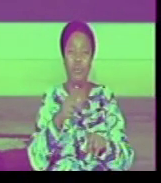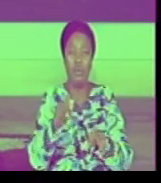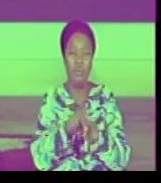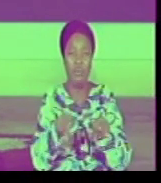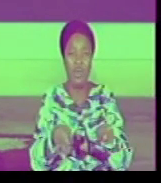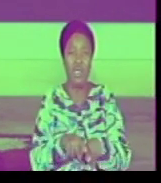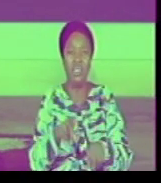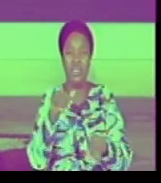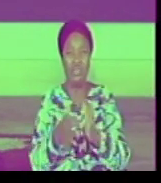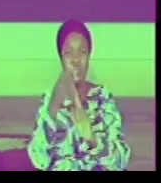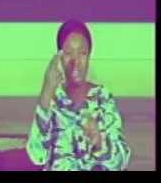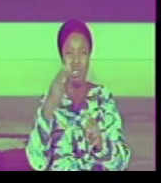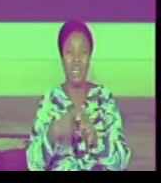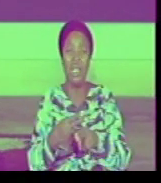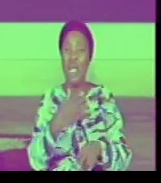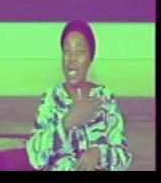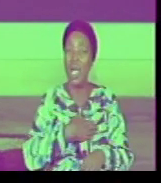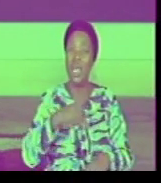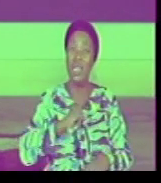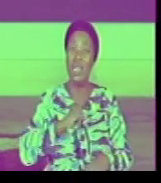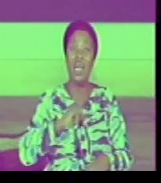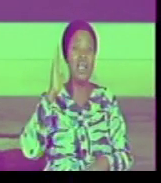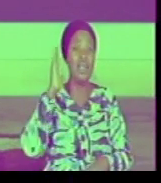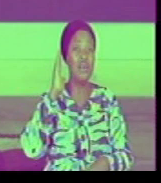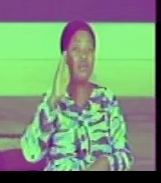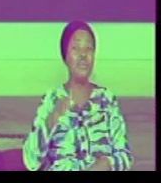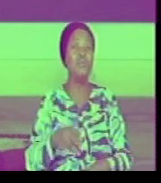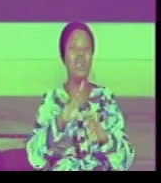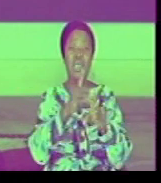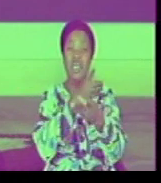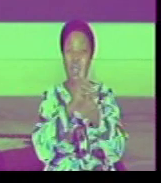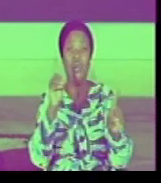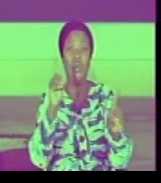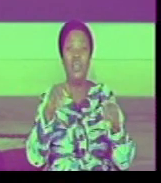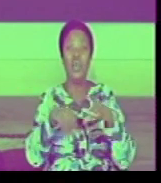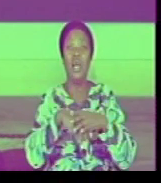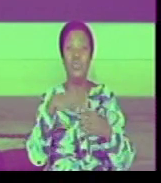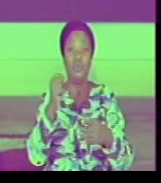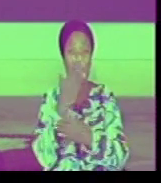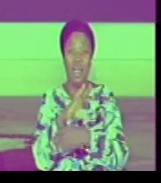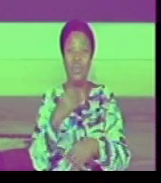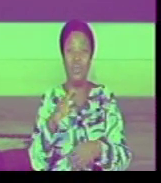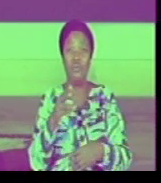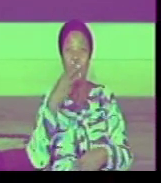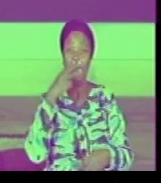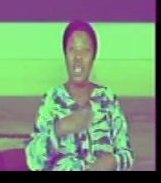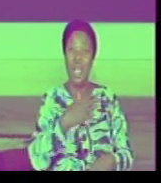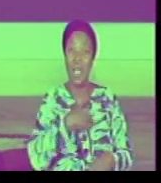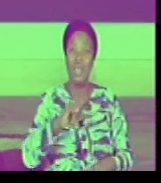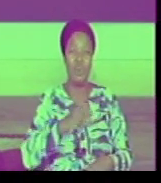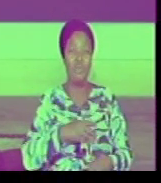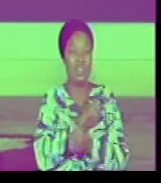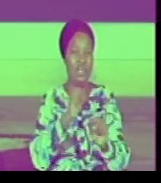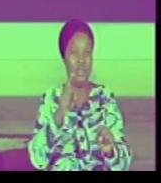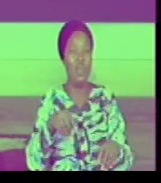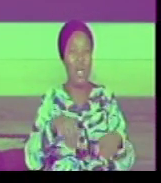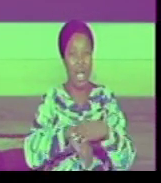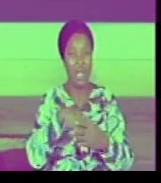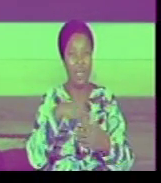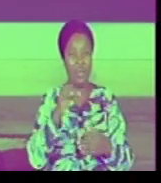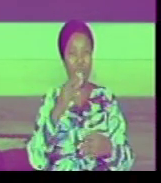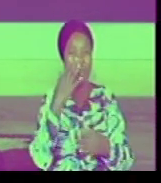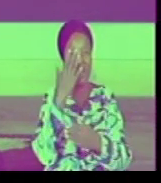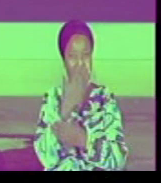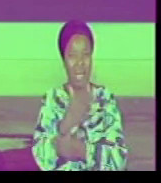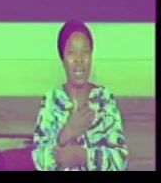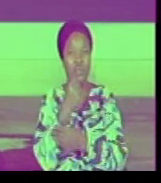will deliver thee out of the hand of the wicked, and I will redeem thee out of the hand